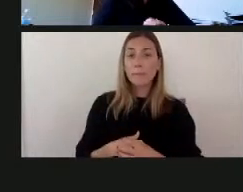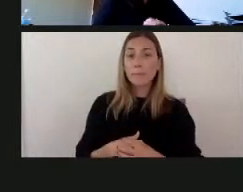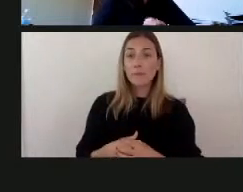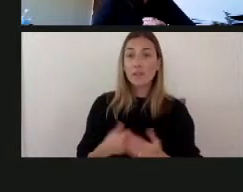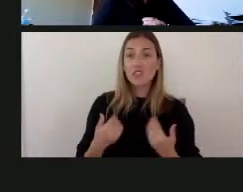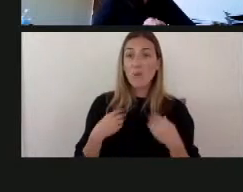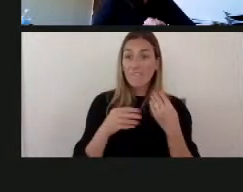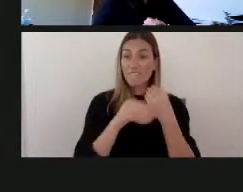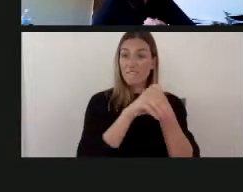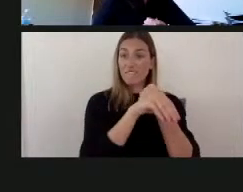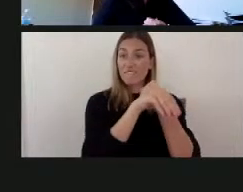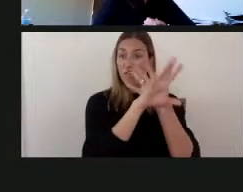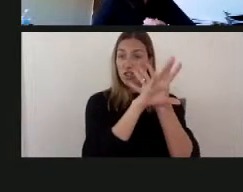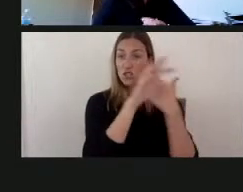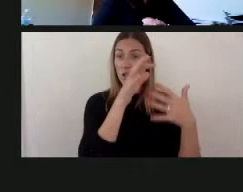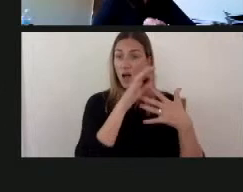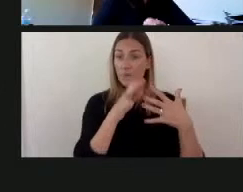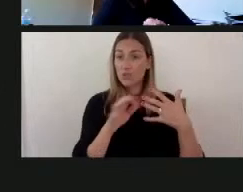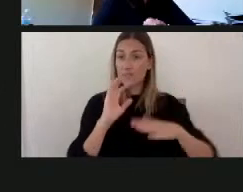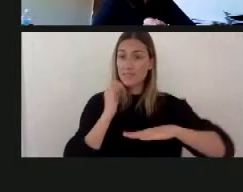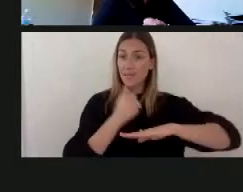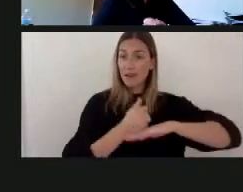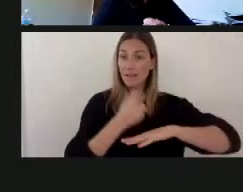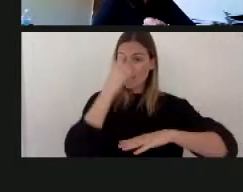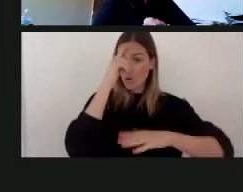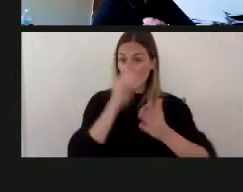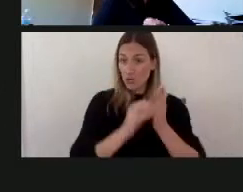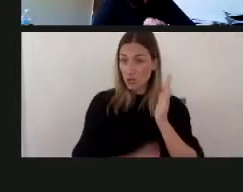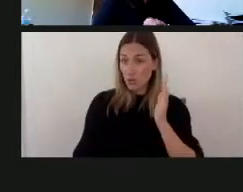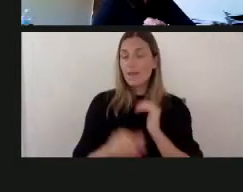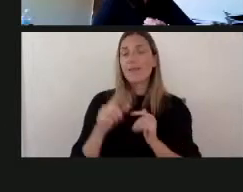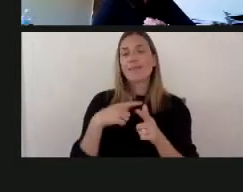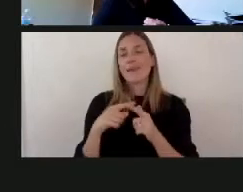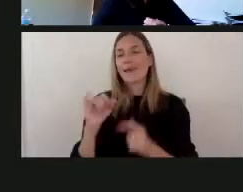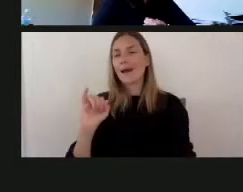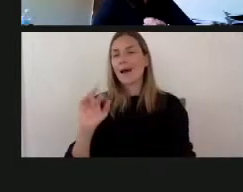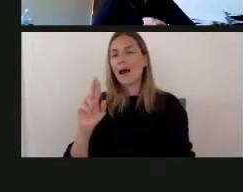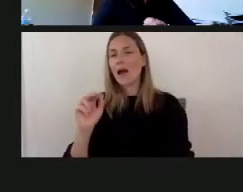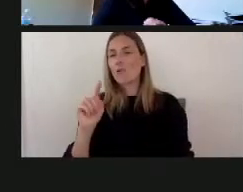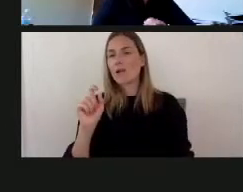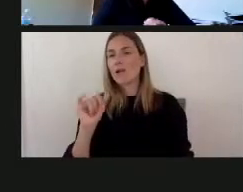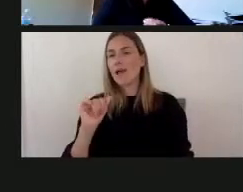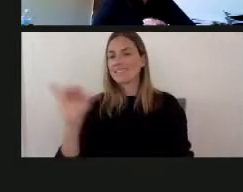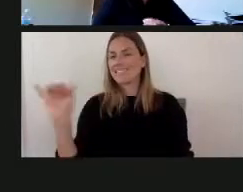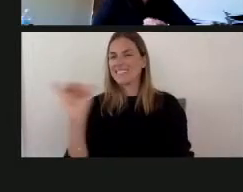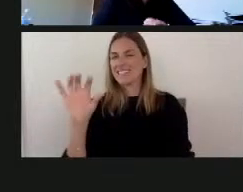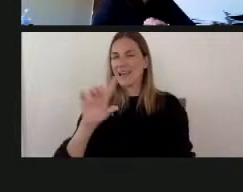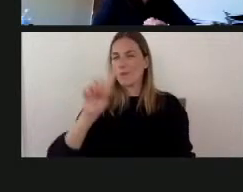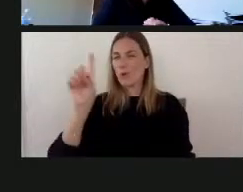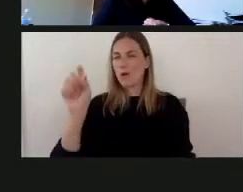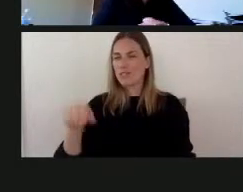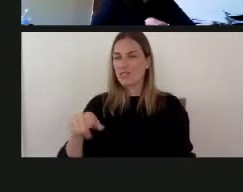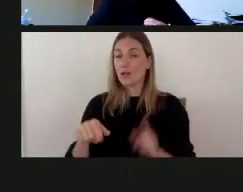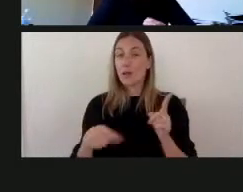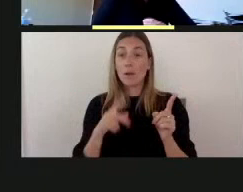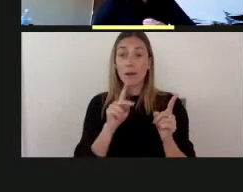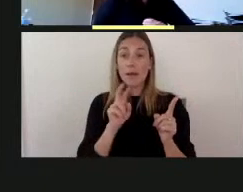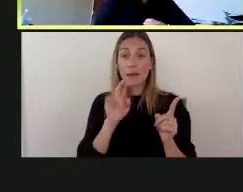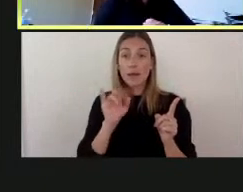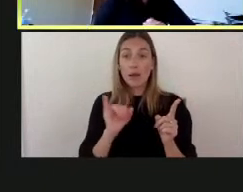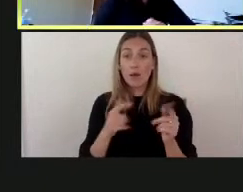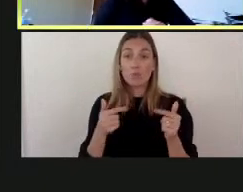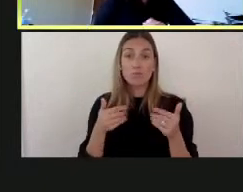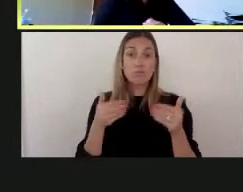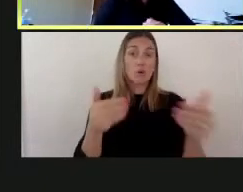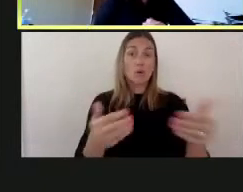virtual option in place for your students? And then Renette, I'm going to ask you to answer the same question. So Carrie, go ahead. Yeah,